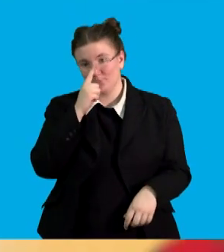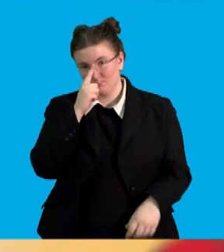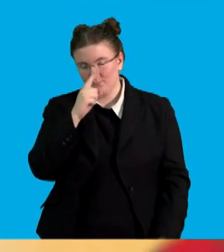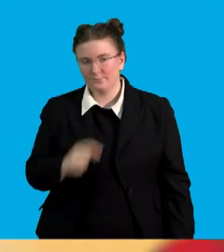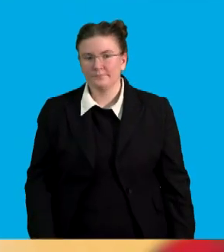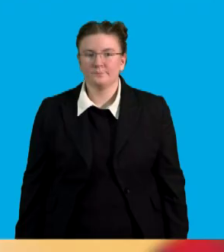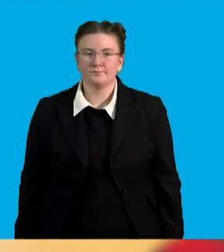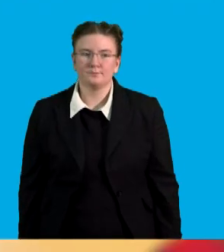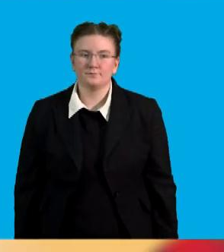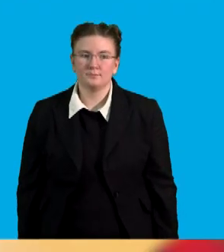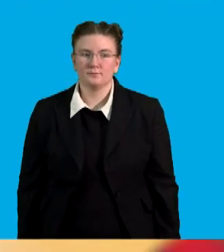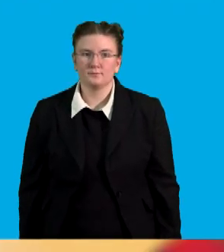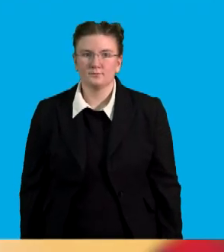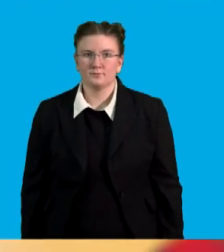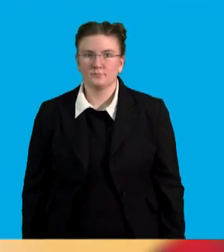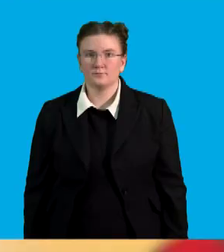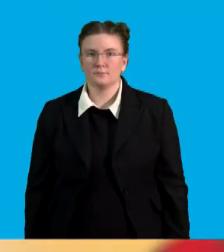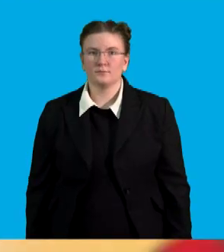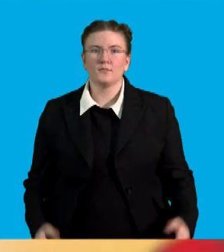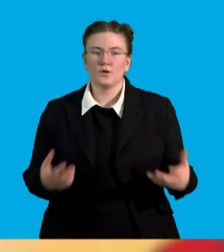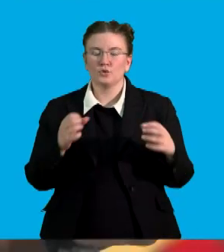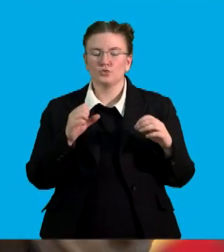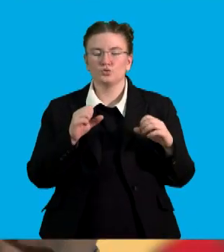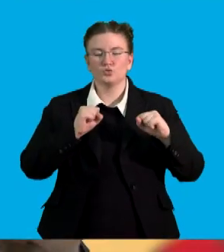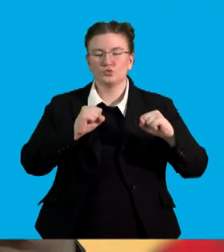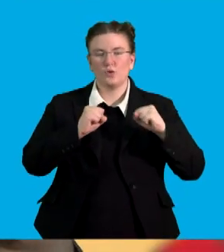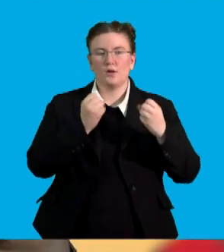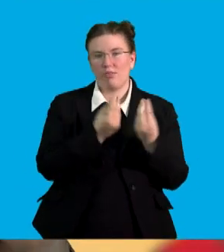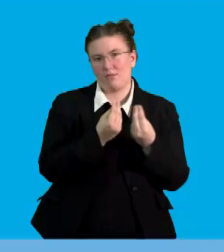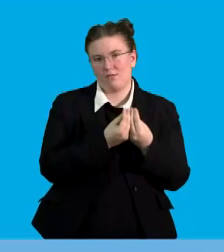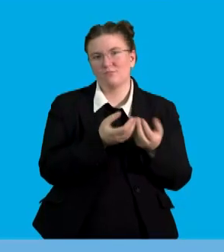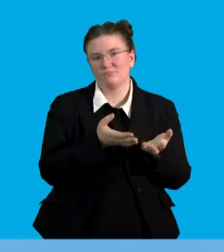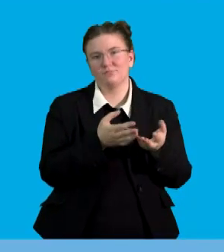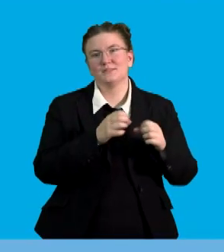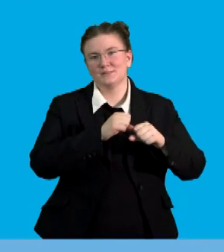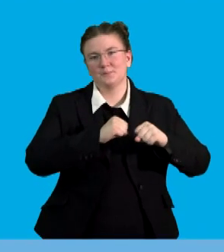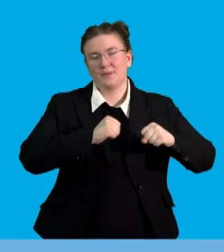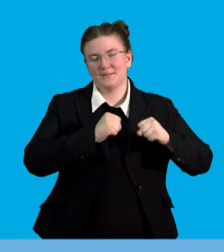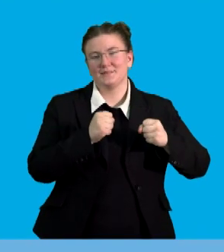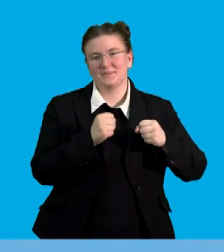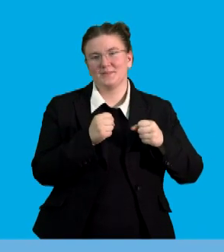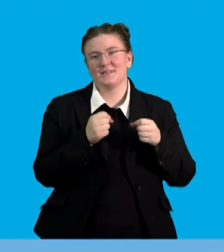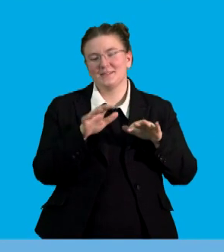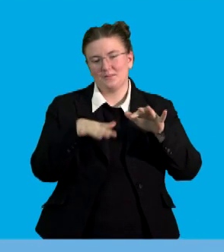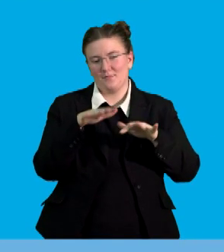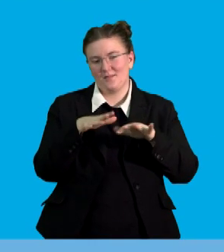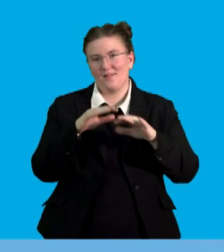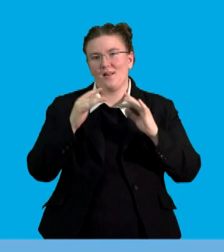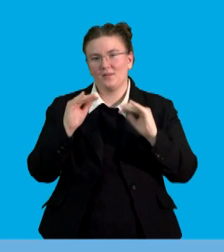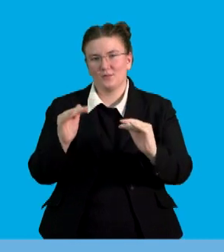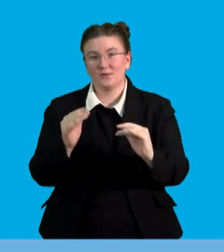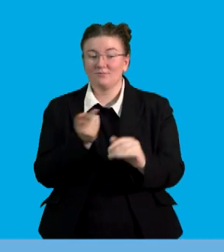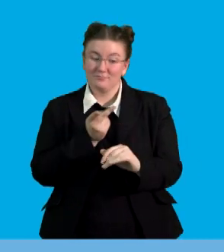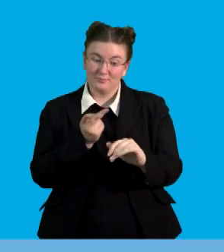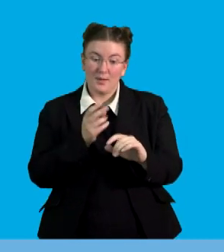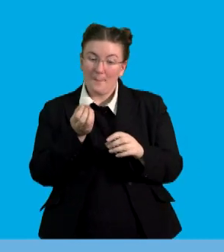between the solid particle, or the solid matter. So now, this is because their particles are close